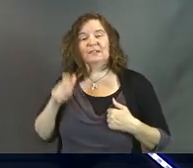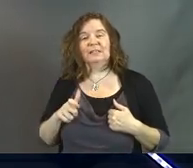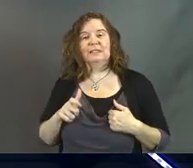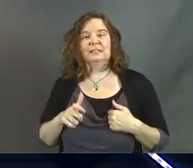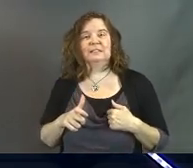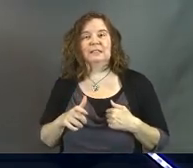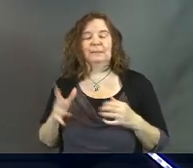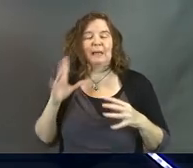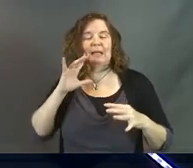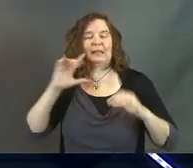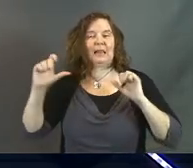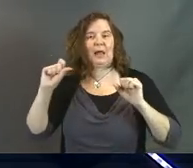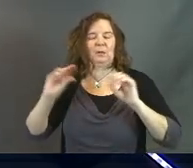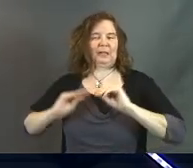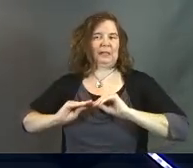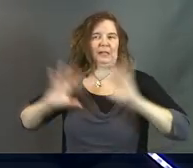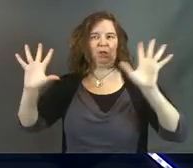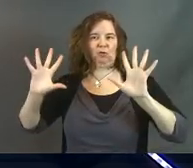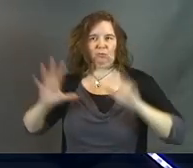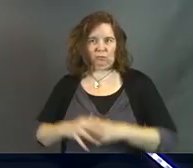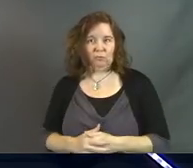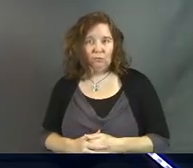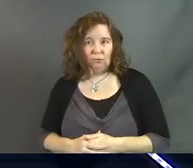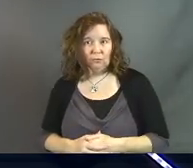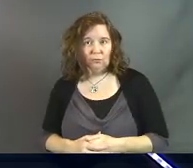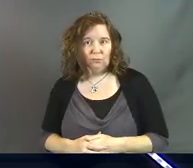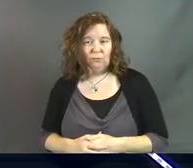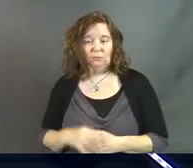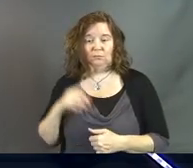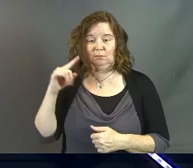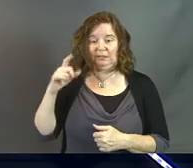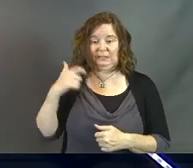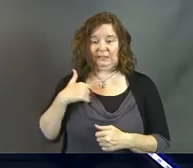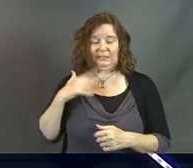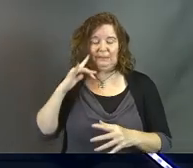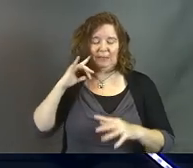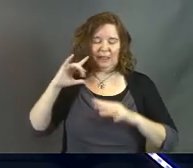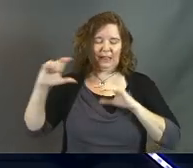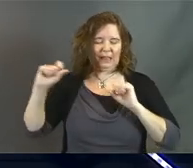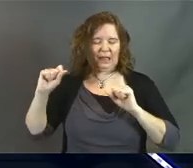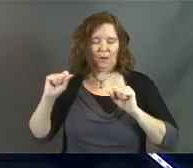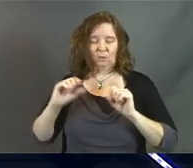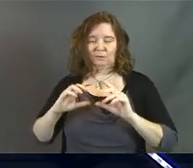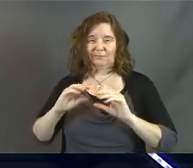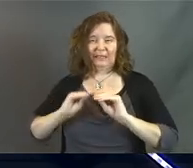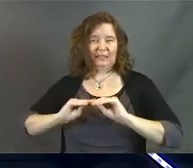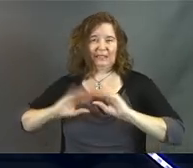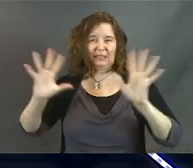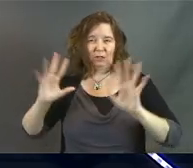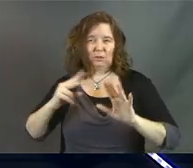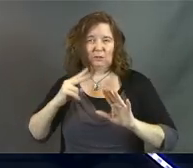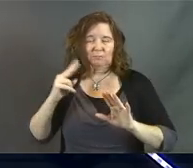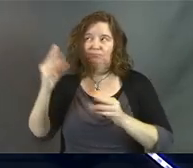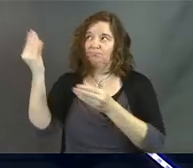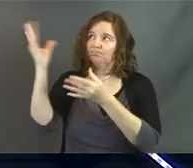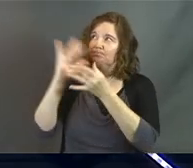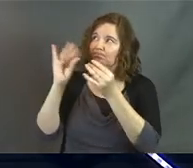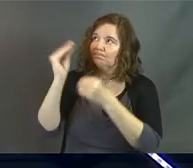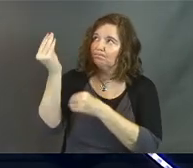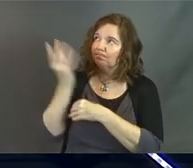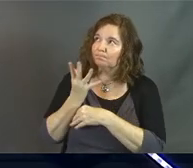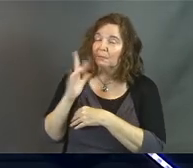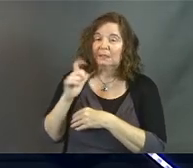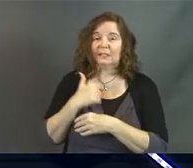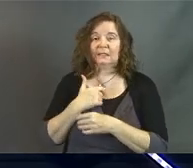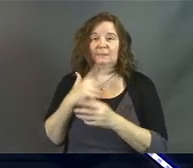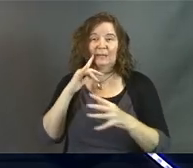to be the loudest voice. Say loudest. It needs to be the loudest voice in our lives. The voice of the Holy Spirit in your